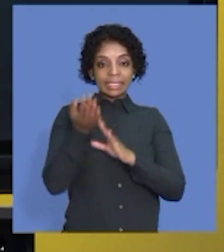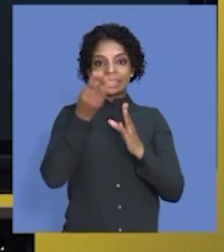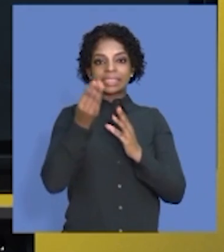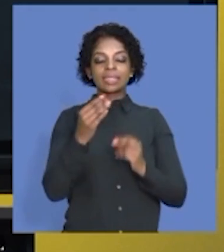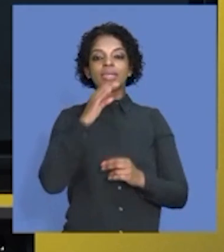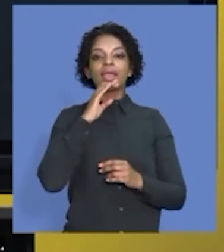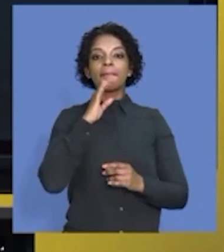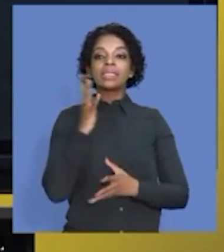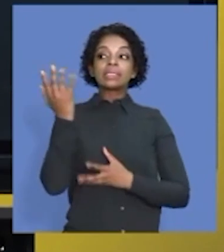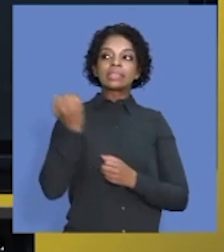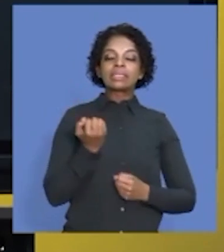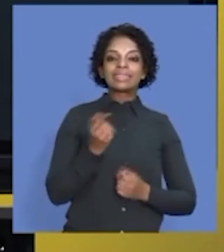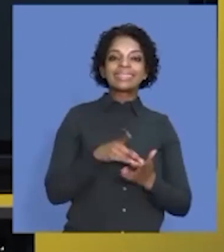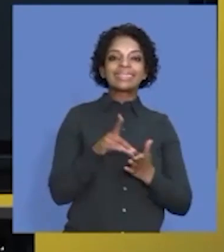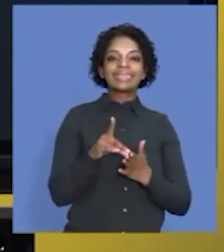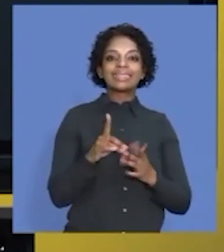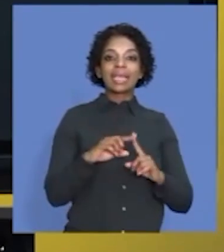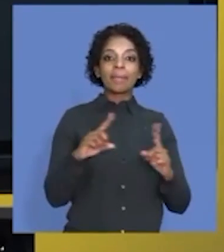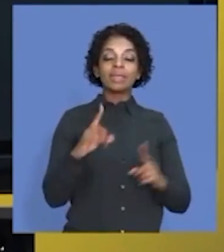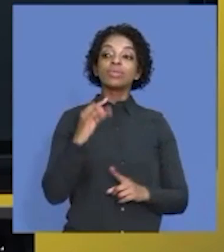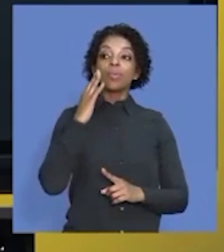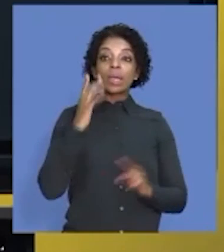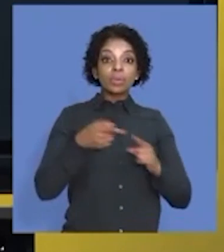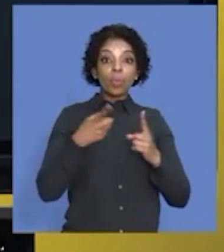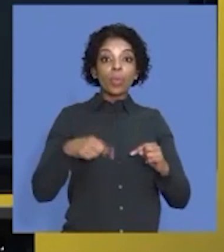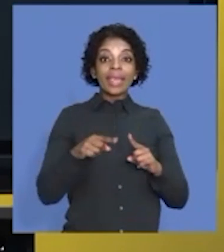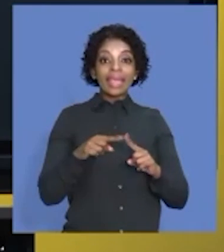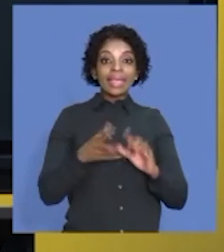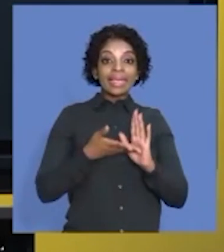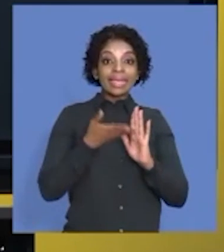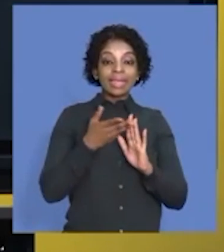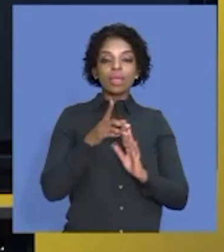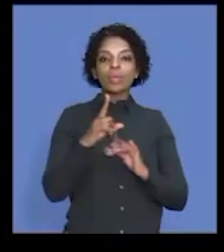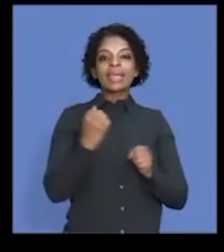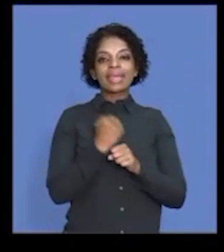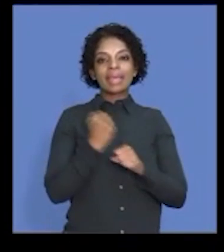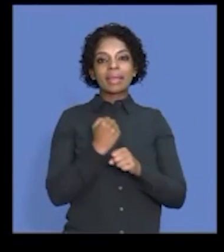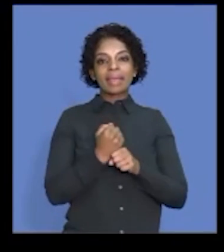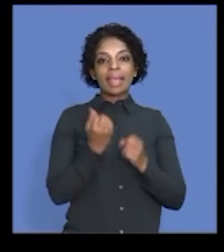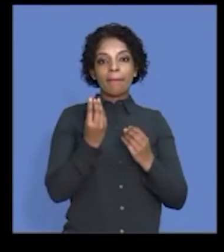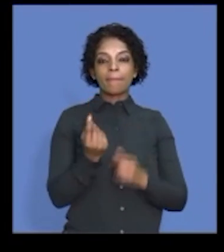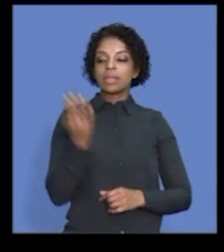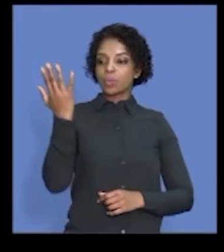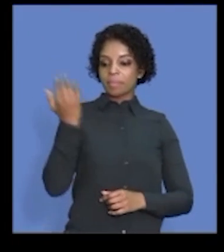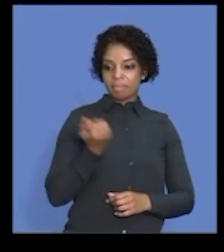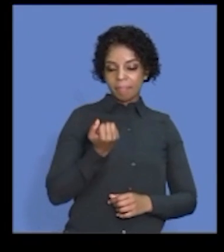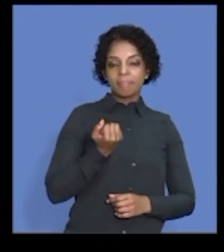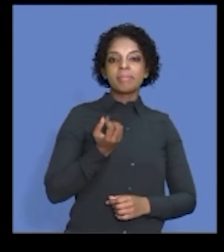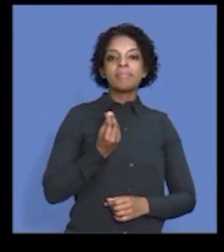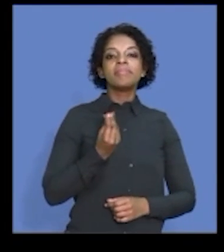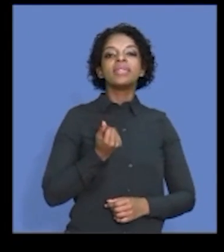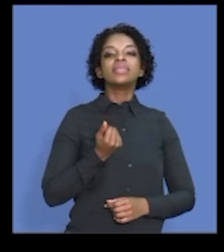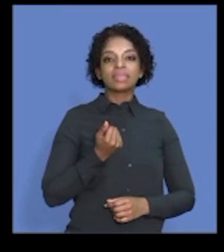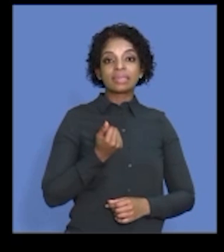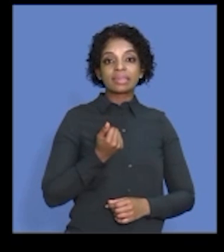are utilizing cash. When a liability increases in value, we are generating cash. That means we are getting in cash.